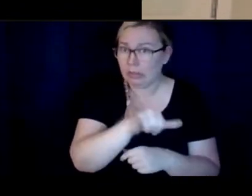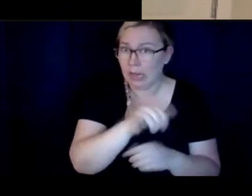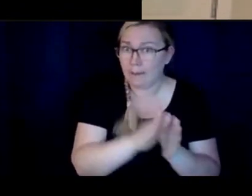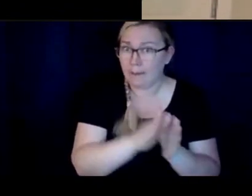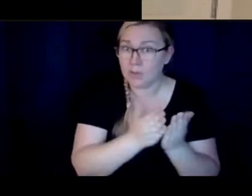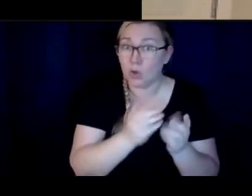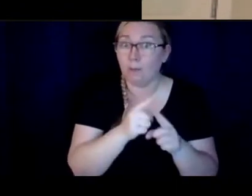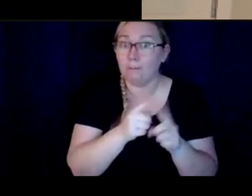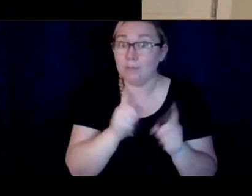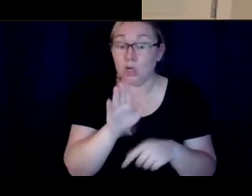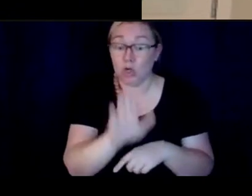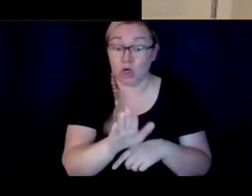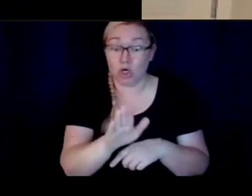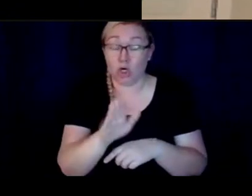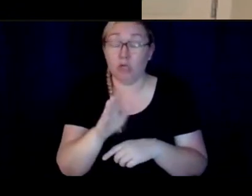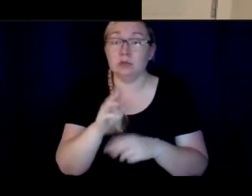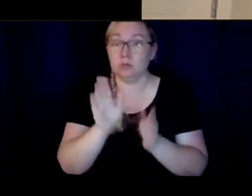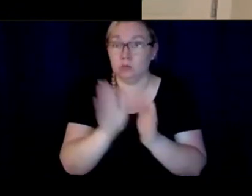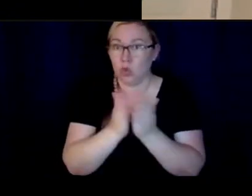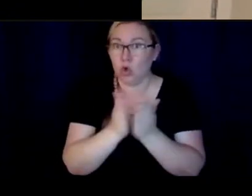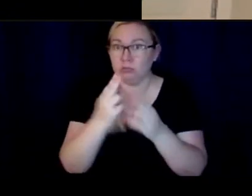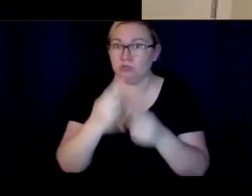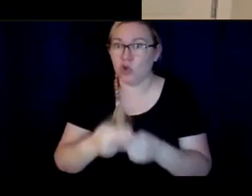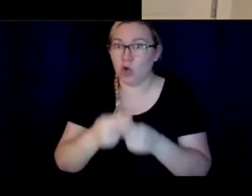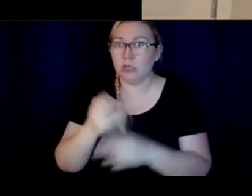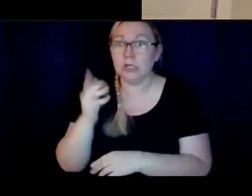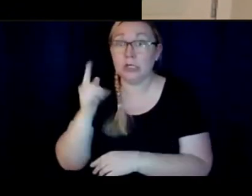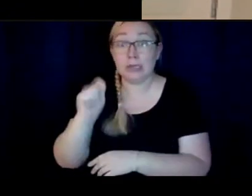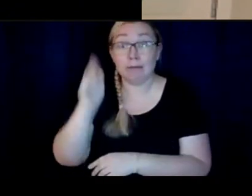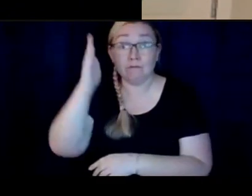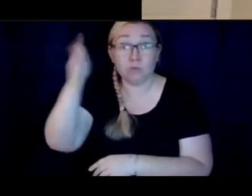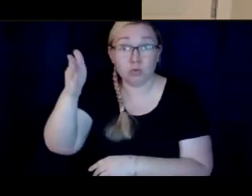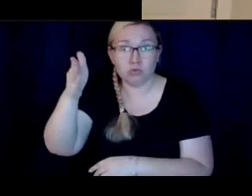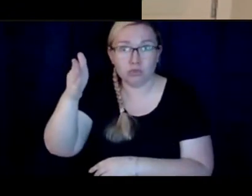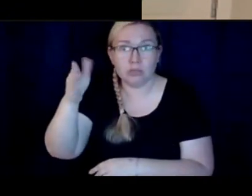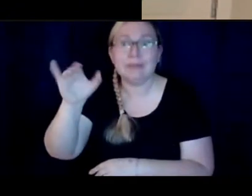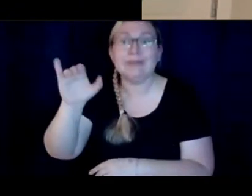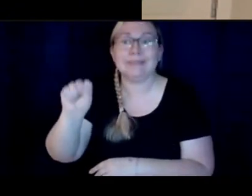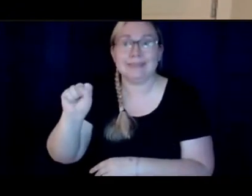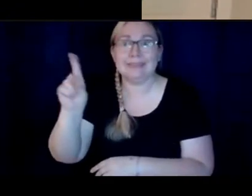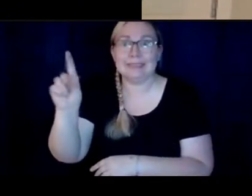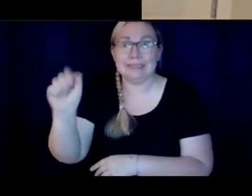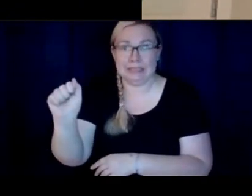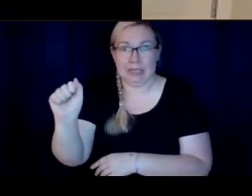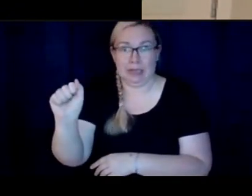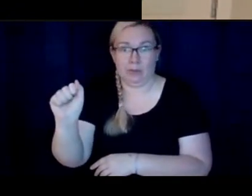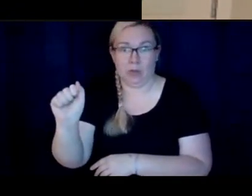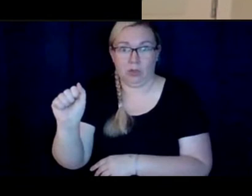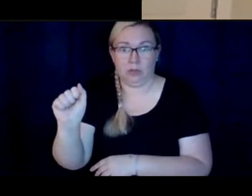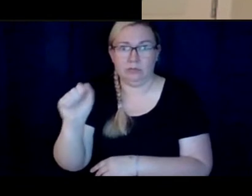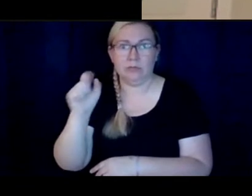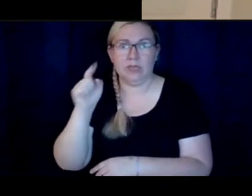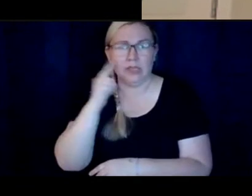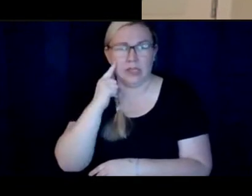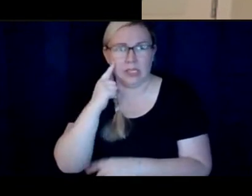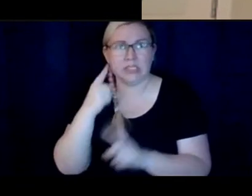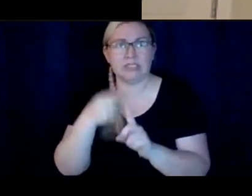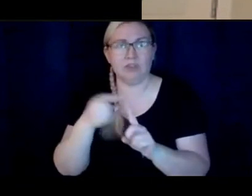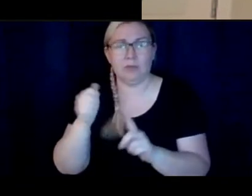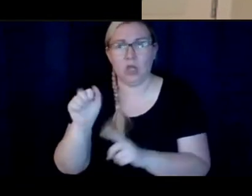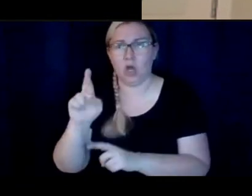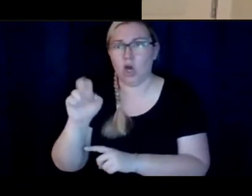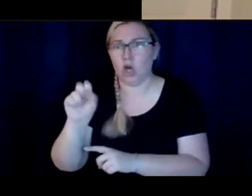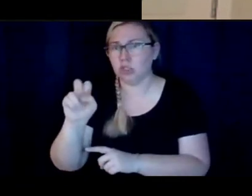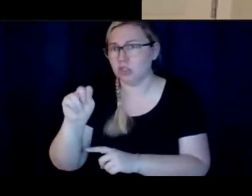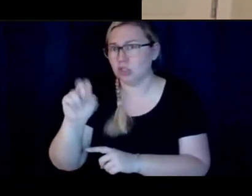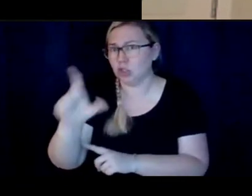at the book, The Future is Disabled, coming out from Arsenal Pulp